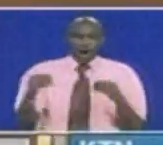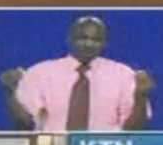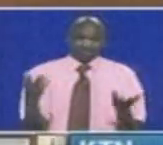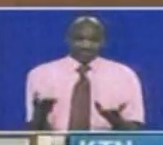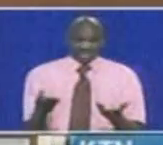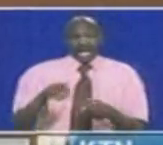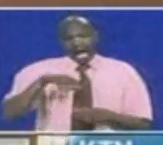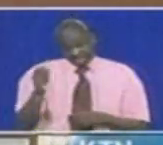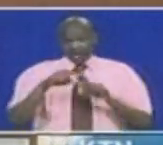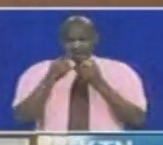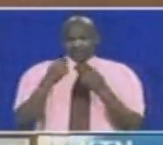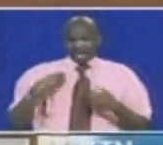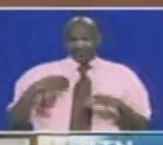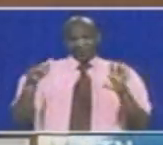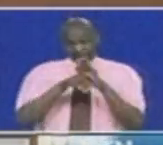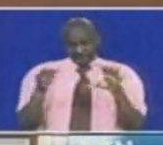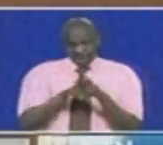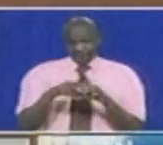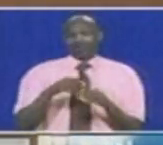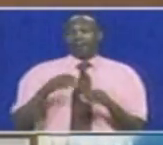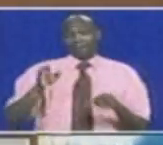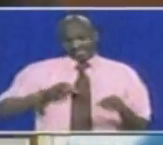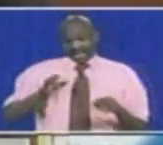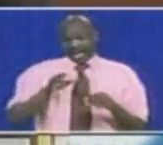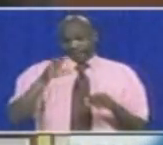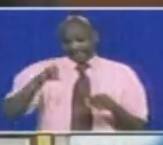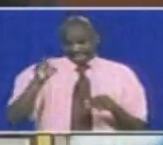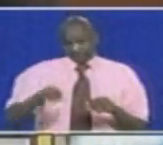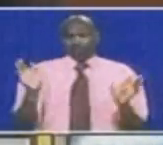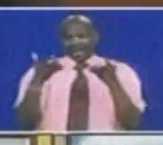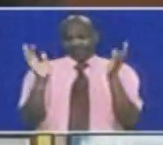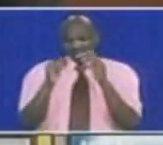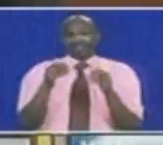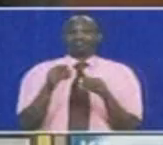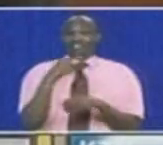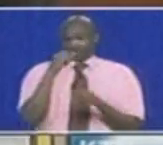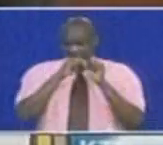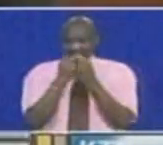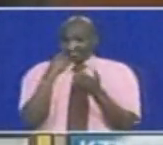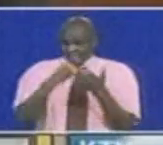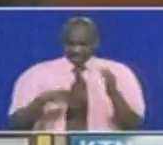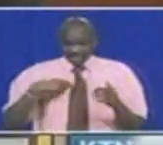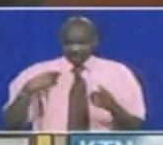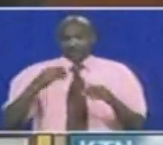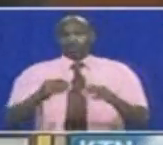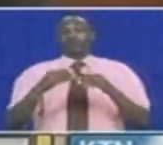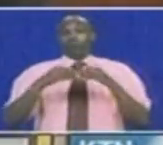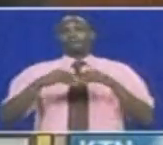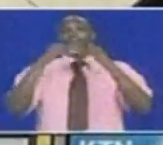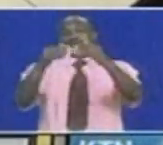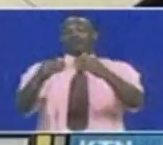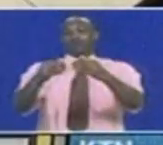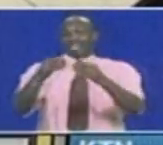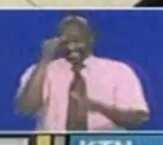this one comprising members of the Matatu Welfare Society, rushed to court seeking to have the deadline for compliance with the new laws